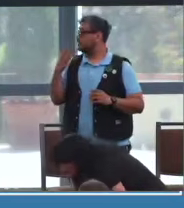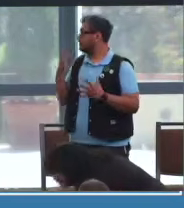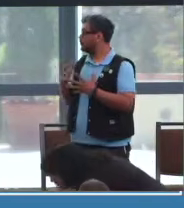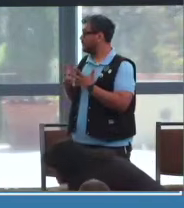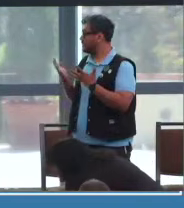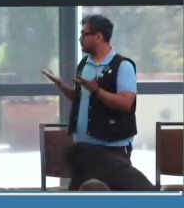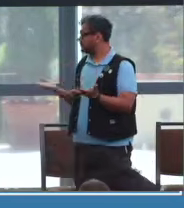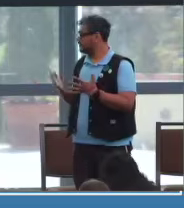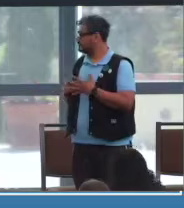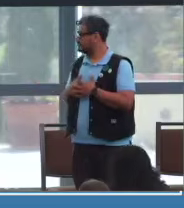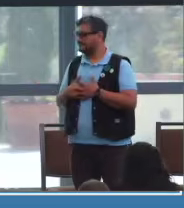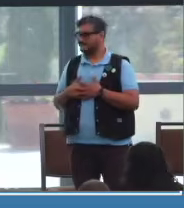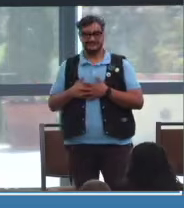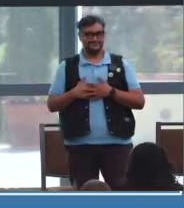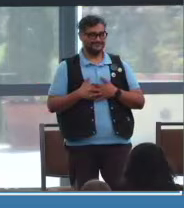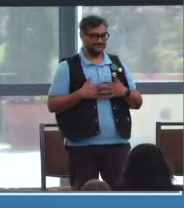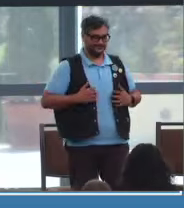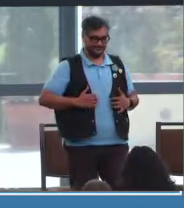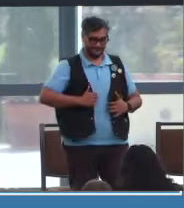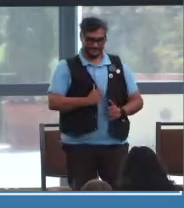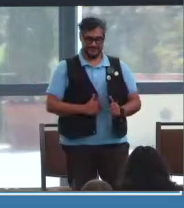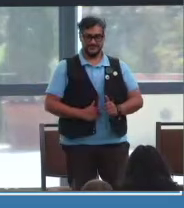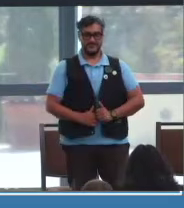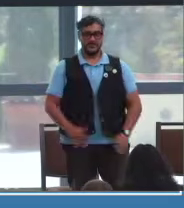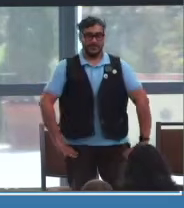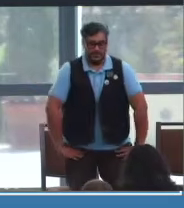much. Yes, thank you.